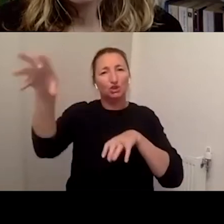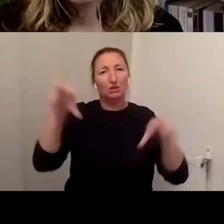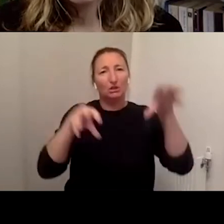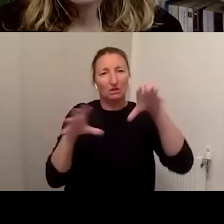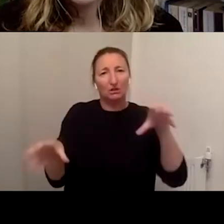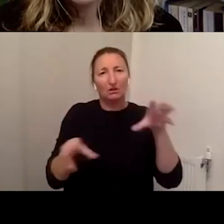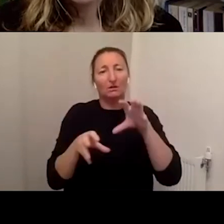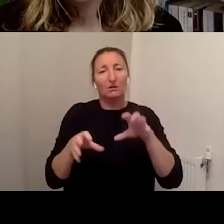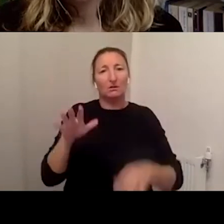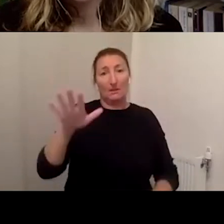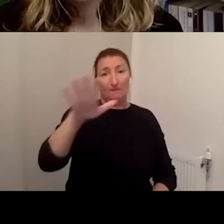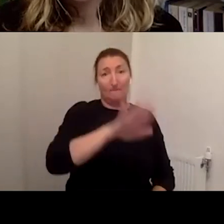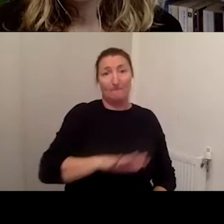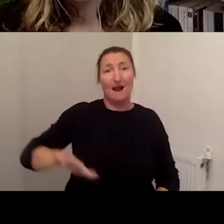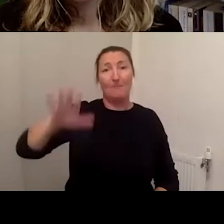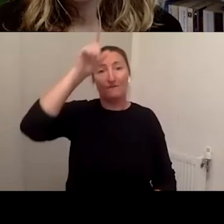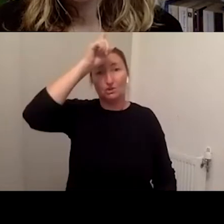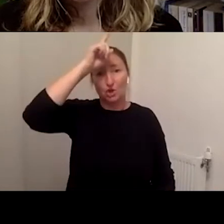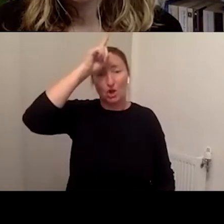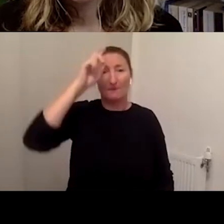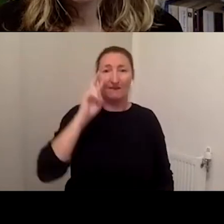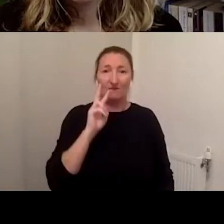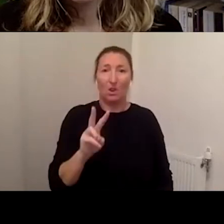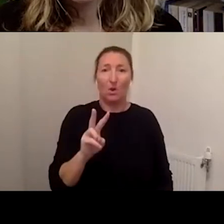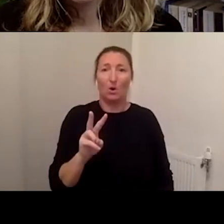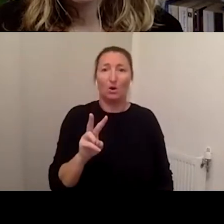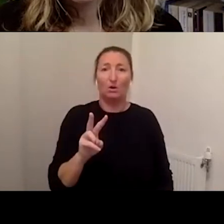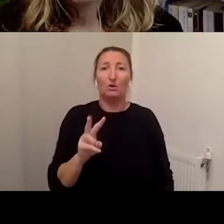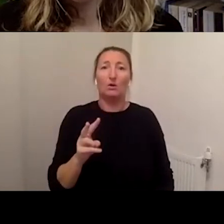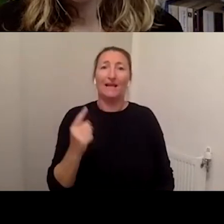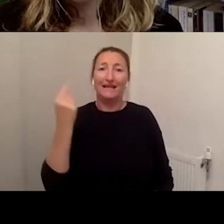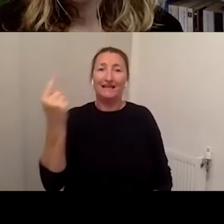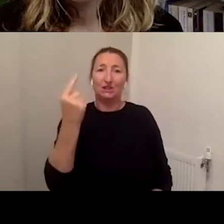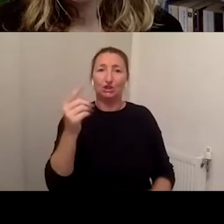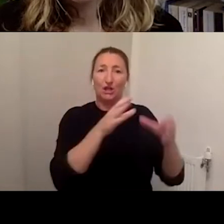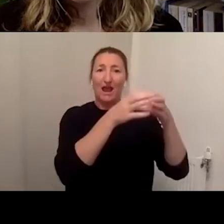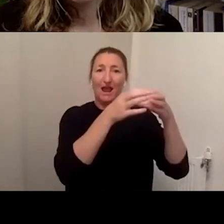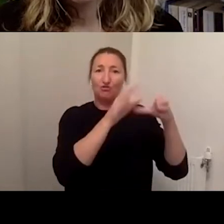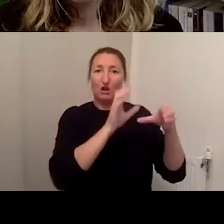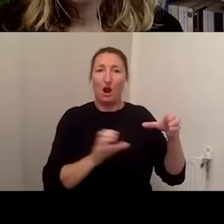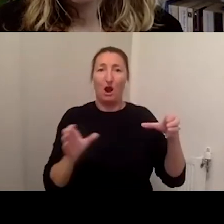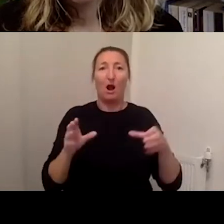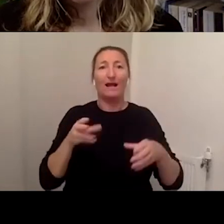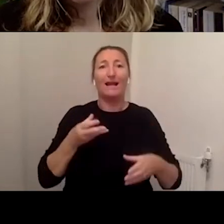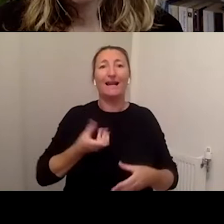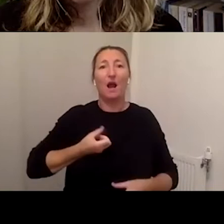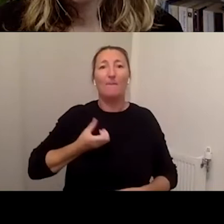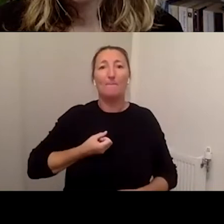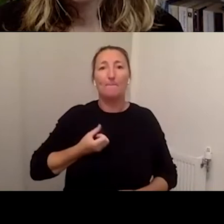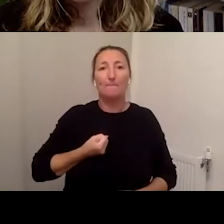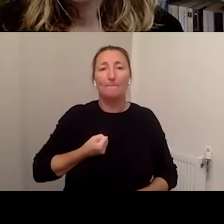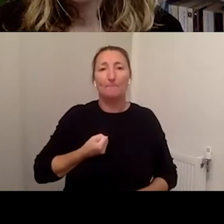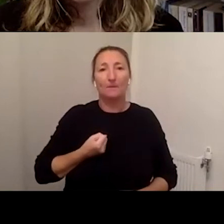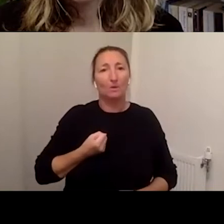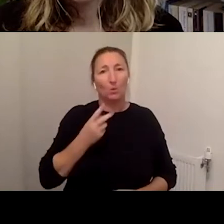map of Germany, where you have per capita income, it is striking, because anyone can draw the